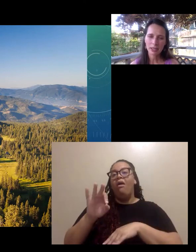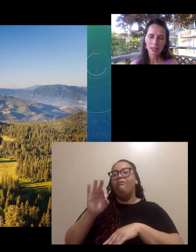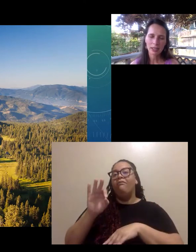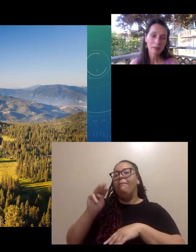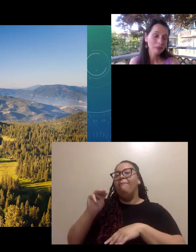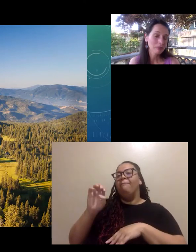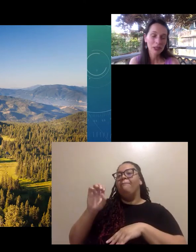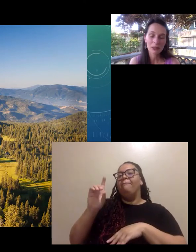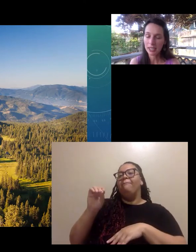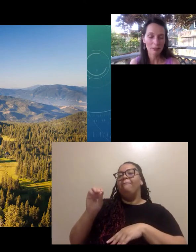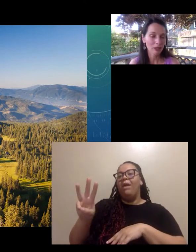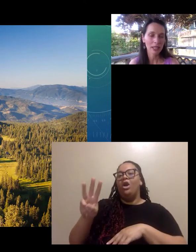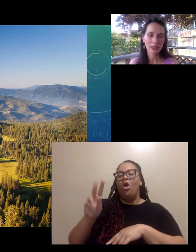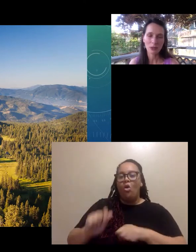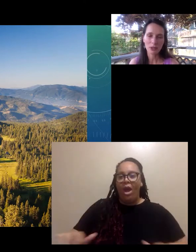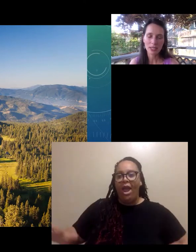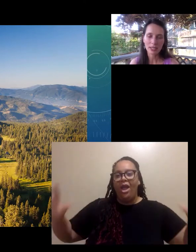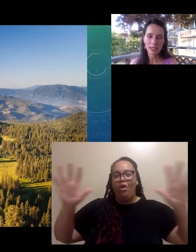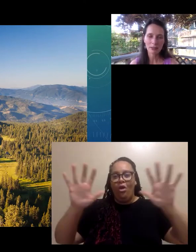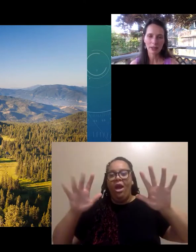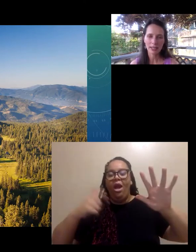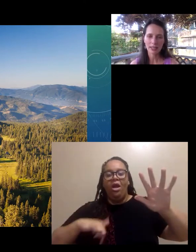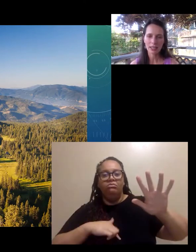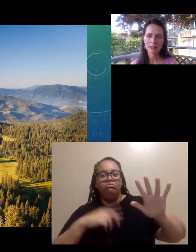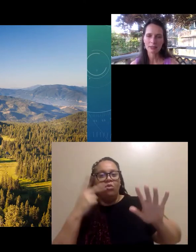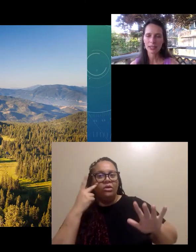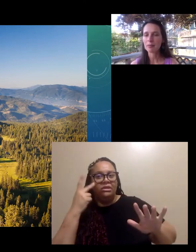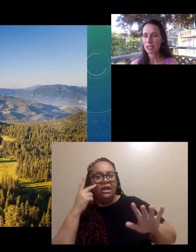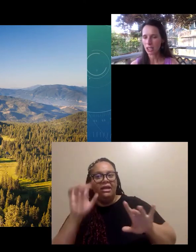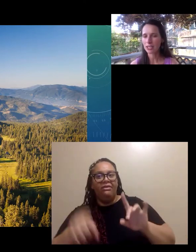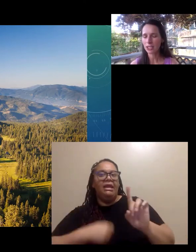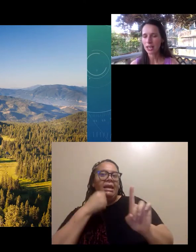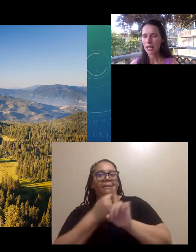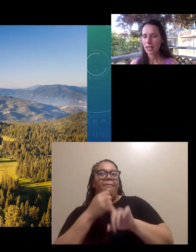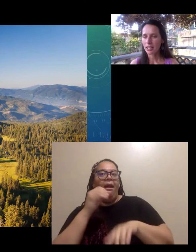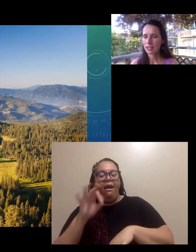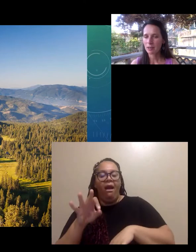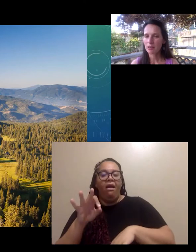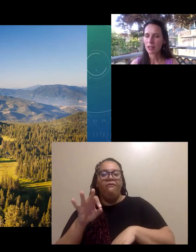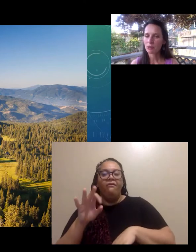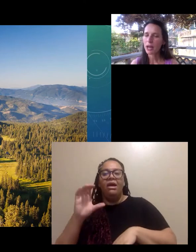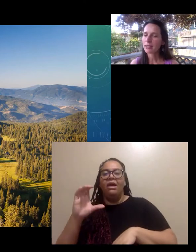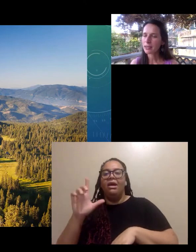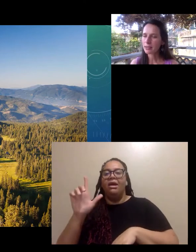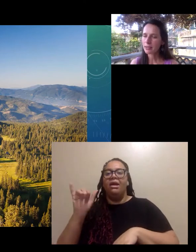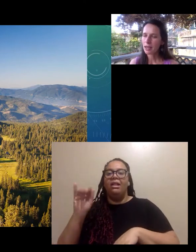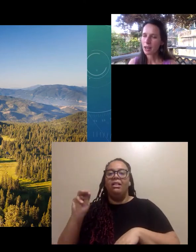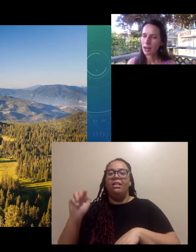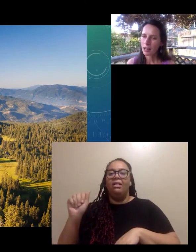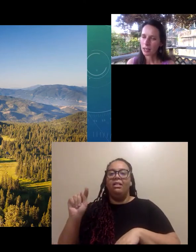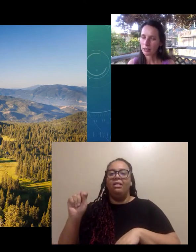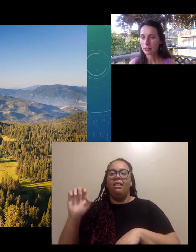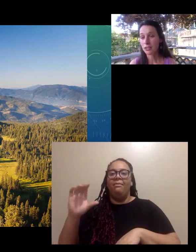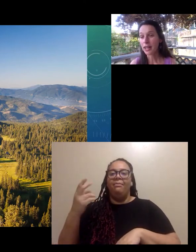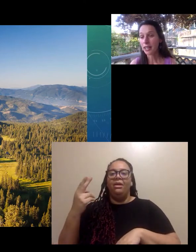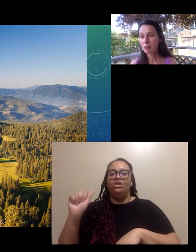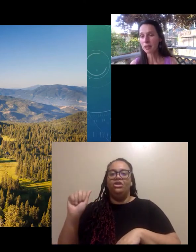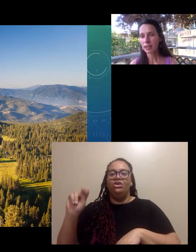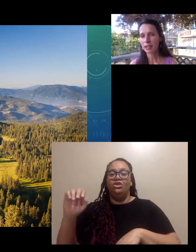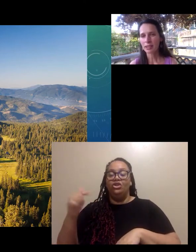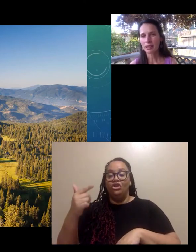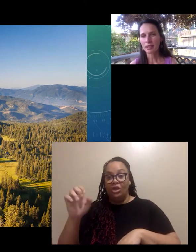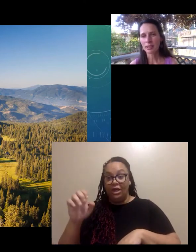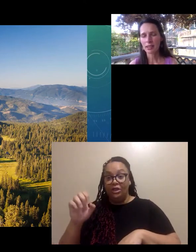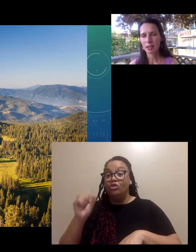seeing, um, you know, like everyone else, we're seeing the effects of climate change and some of our wetlands are drying